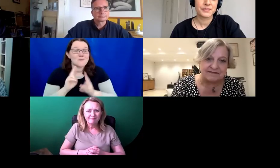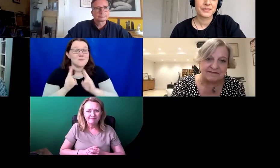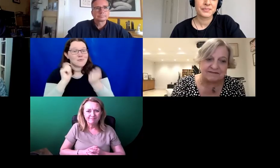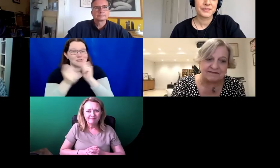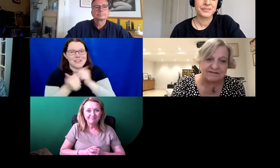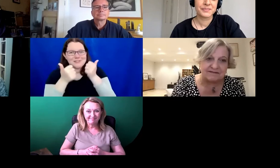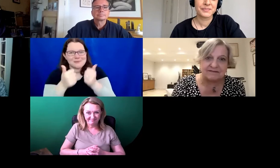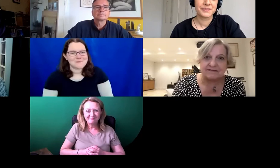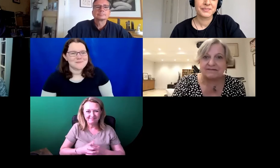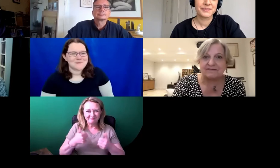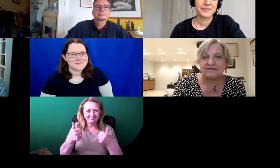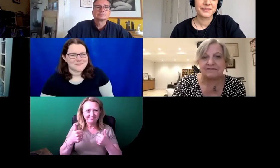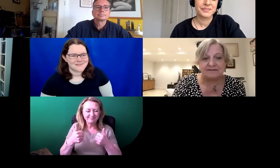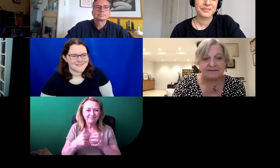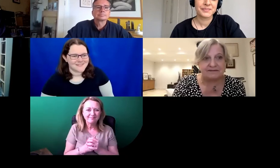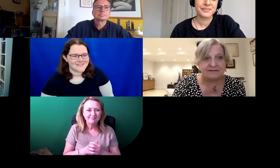Mike?